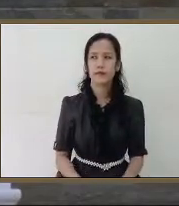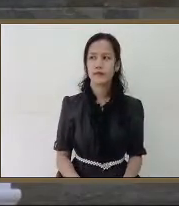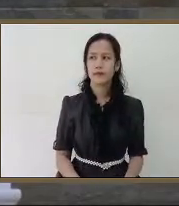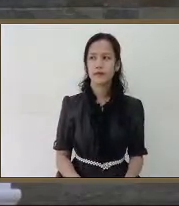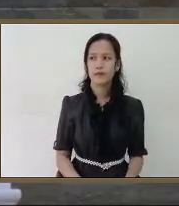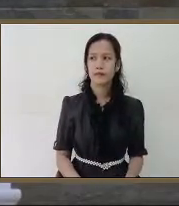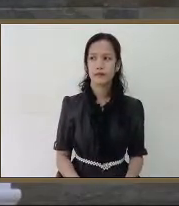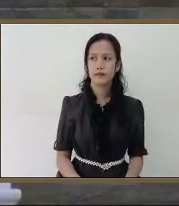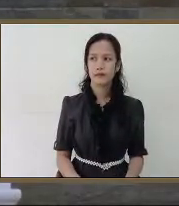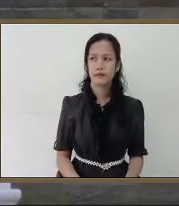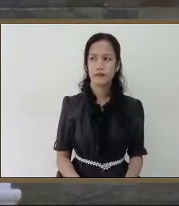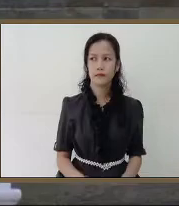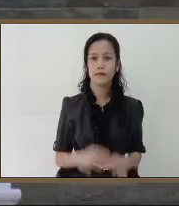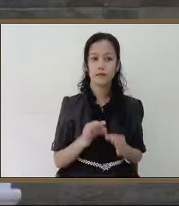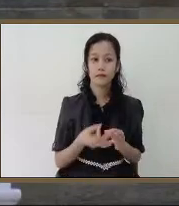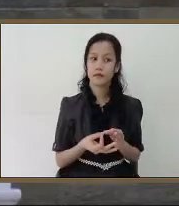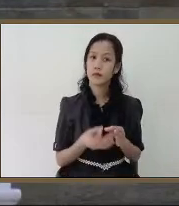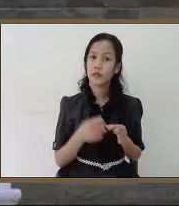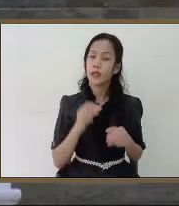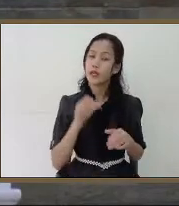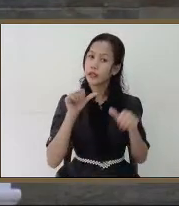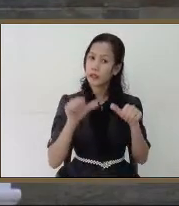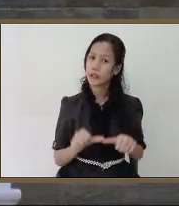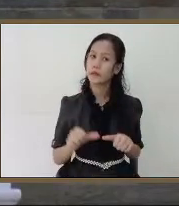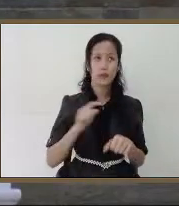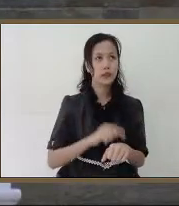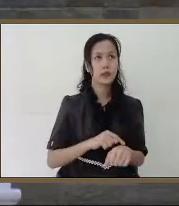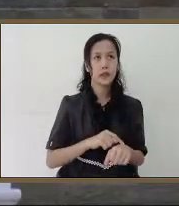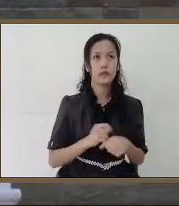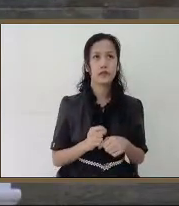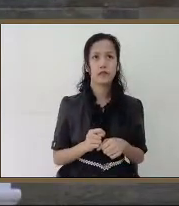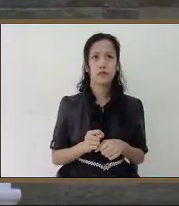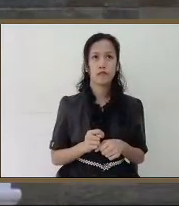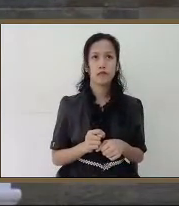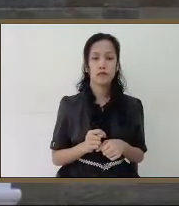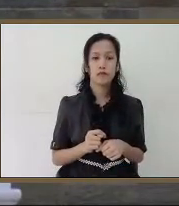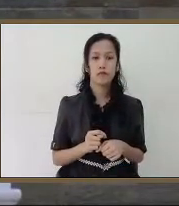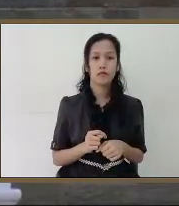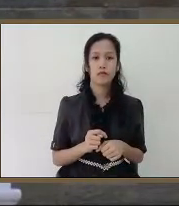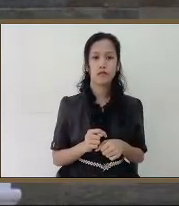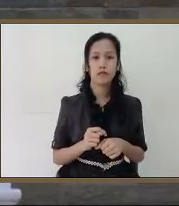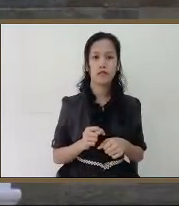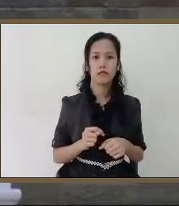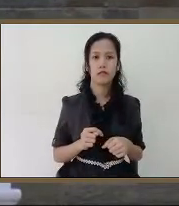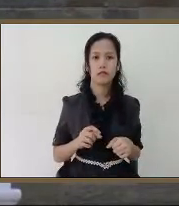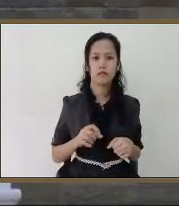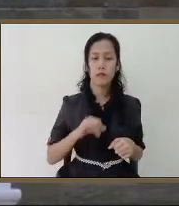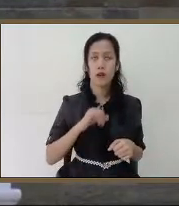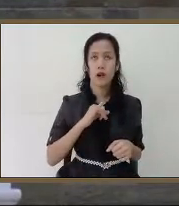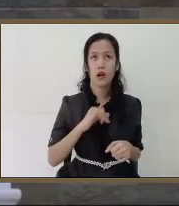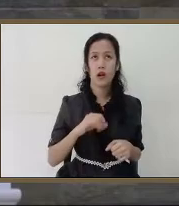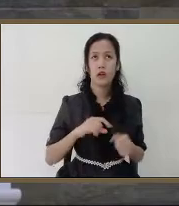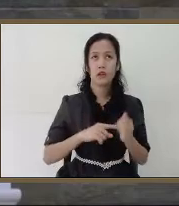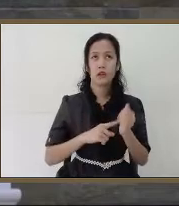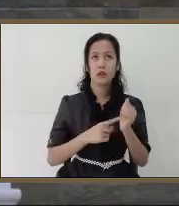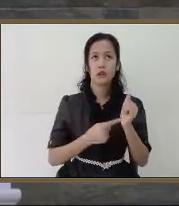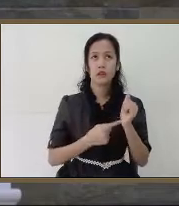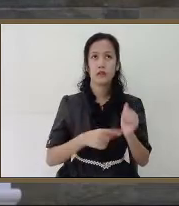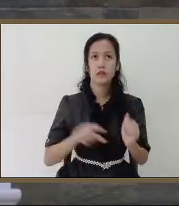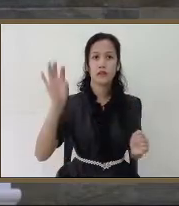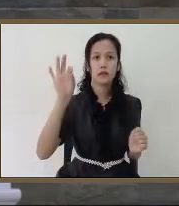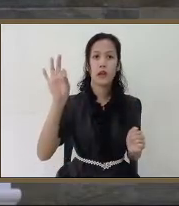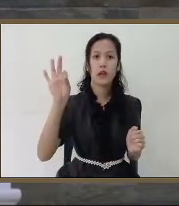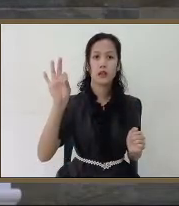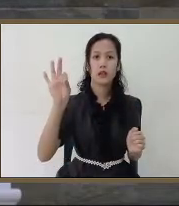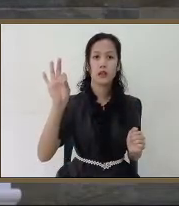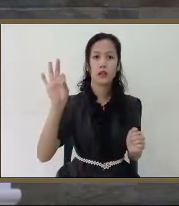kung makayanan pa ng ating oras, because nag-start tayo ng tama, I actually started at about 9 o'clock, then this is only for